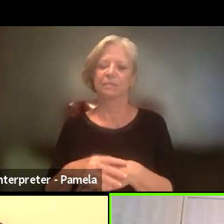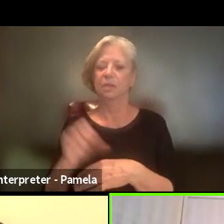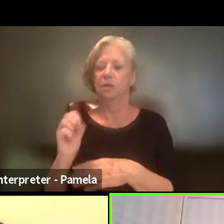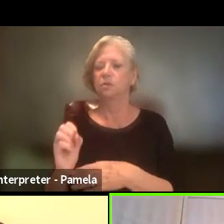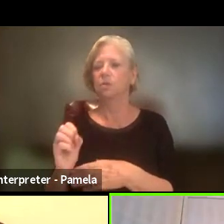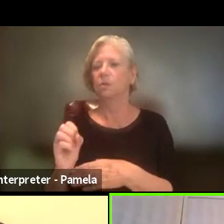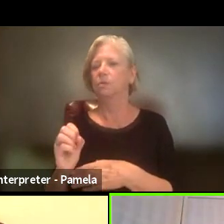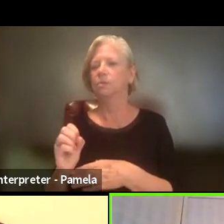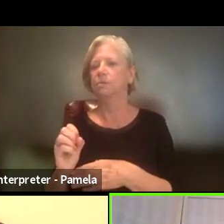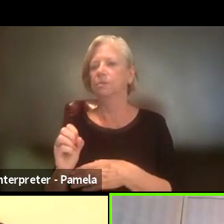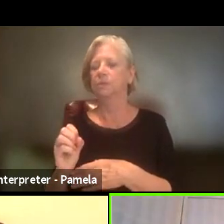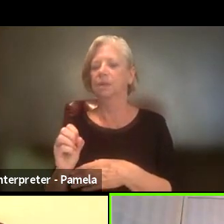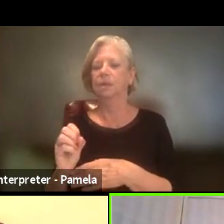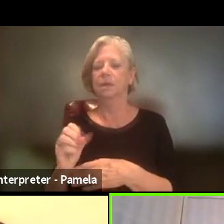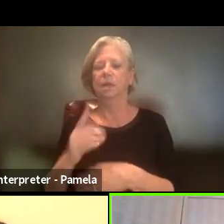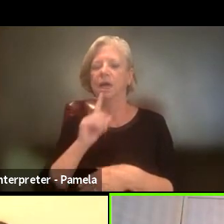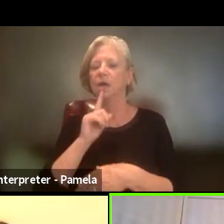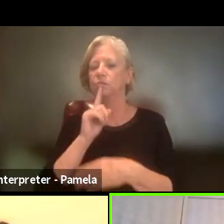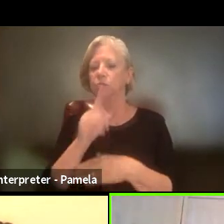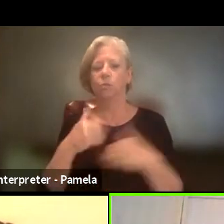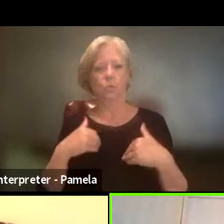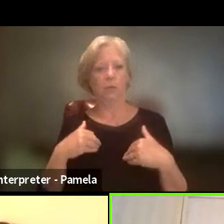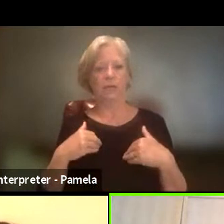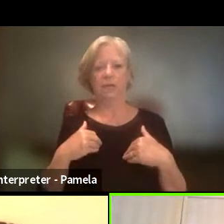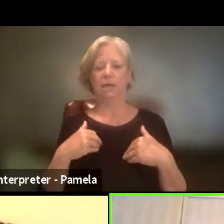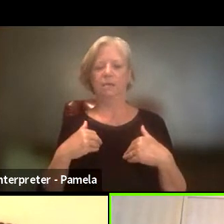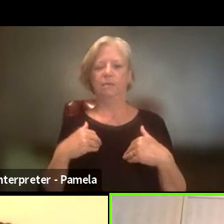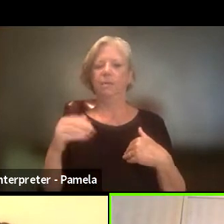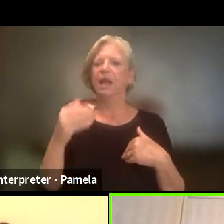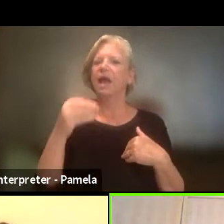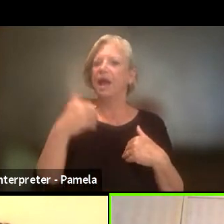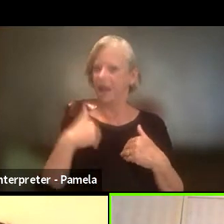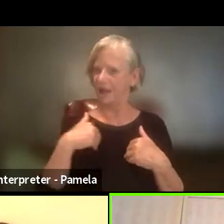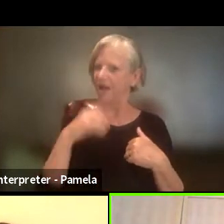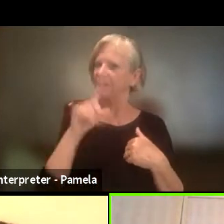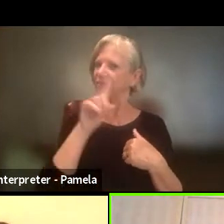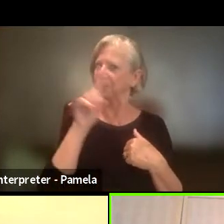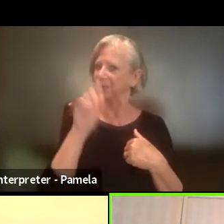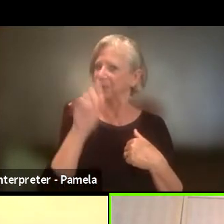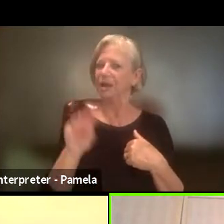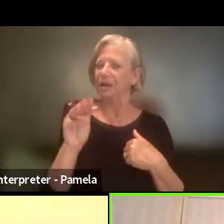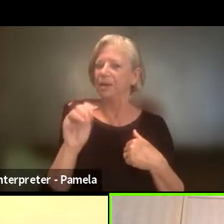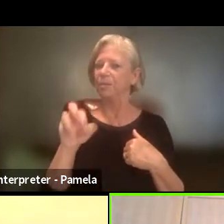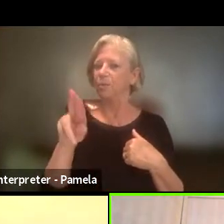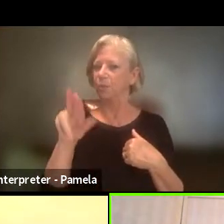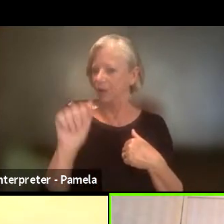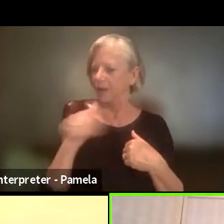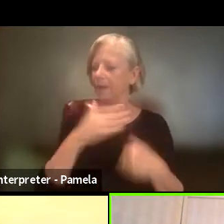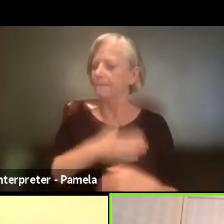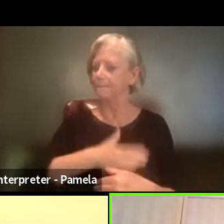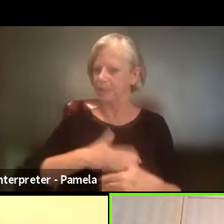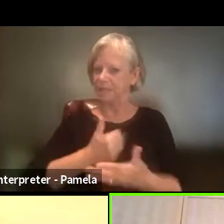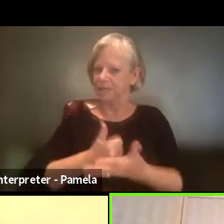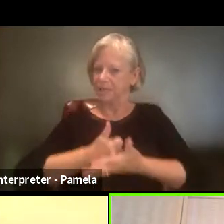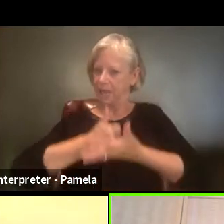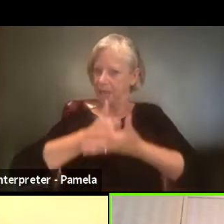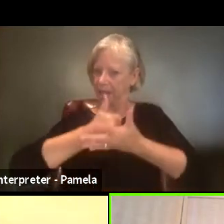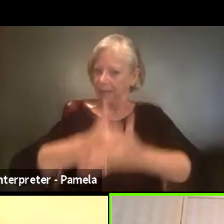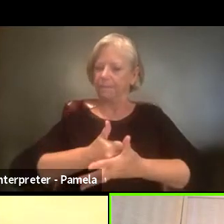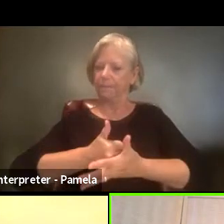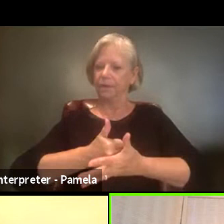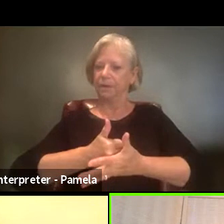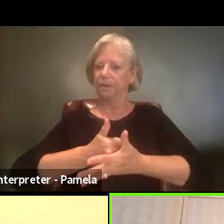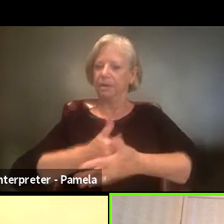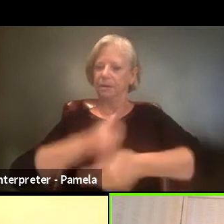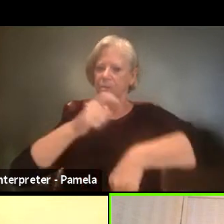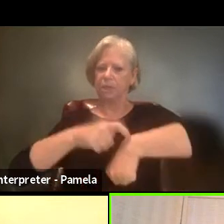So I am certain that we have questions. And Maria, please help to keep me on time. So